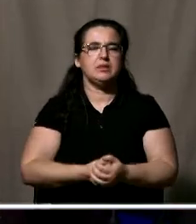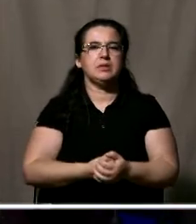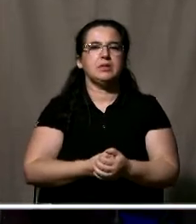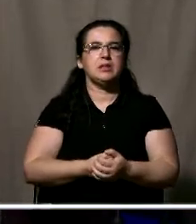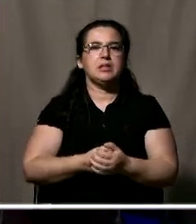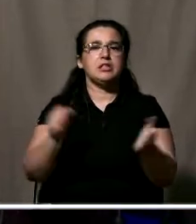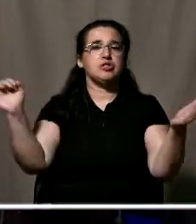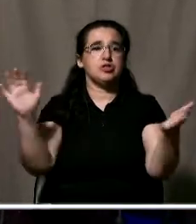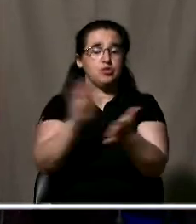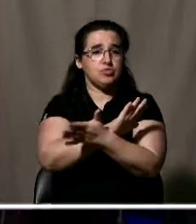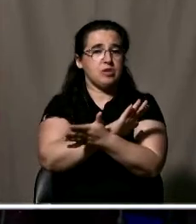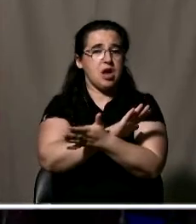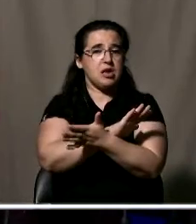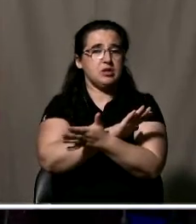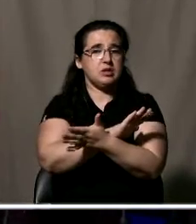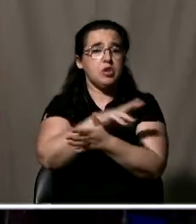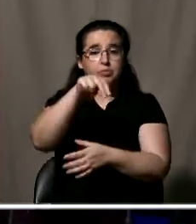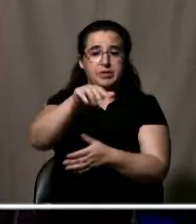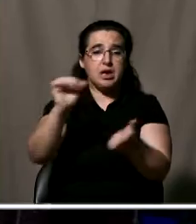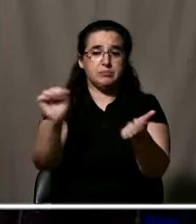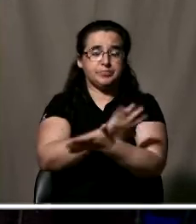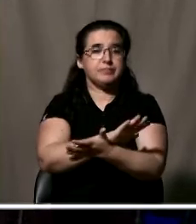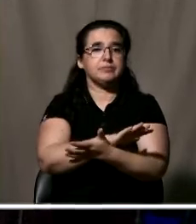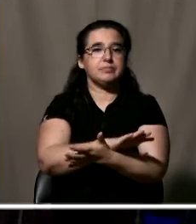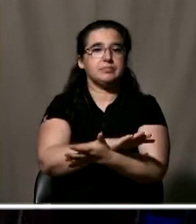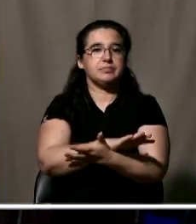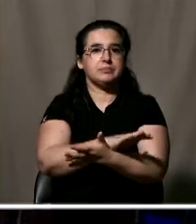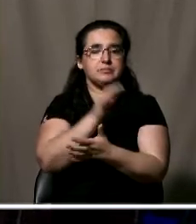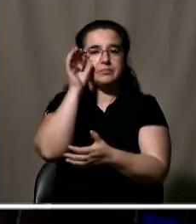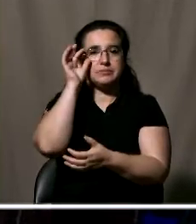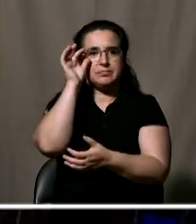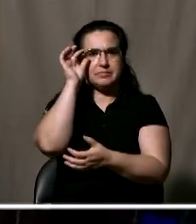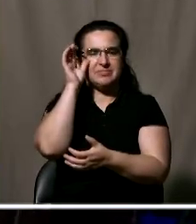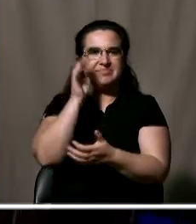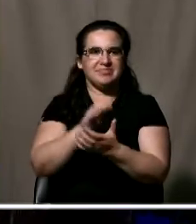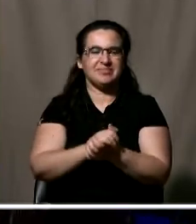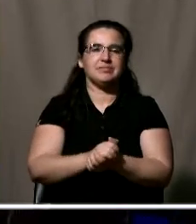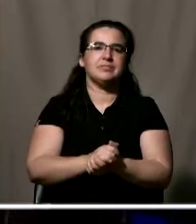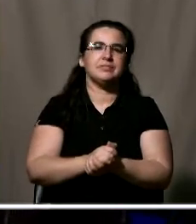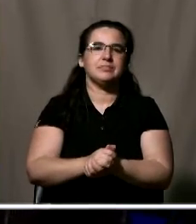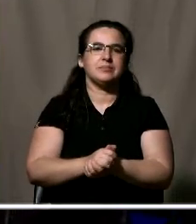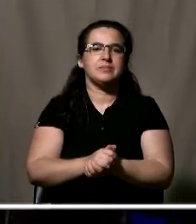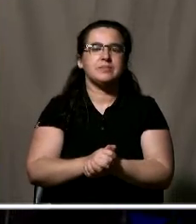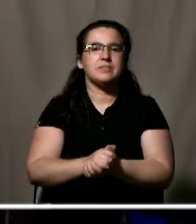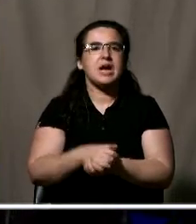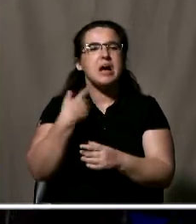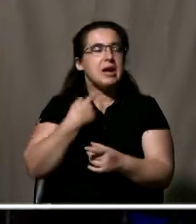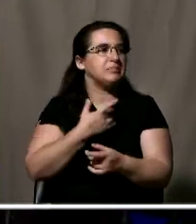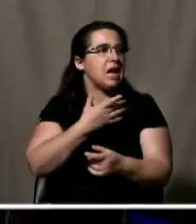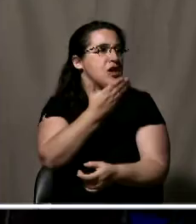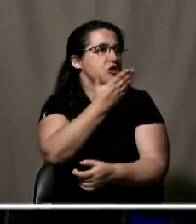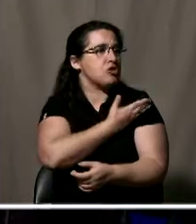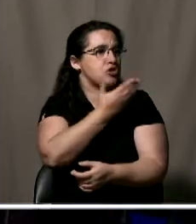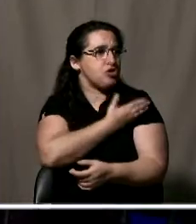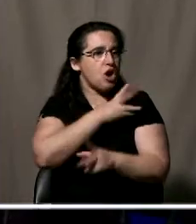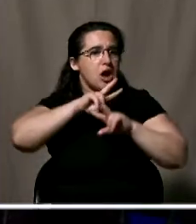as notícias no jornal local eram. Drug raid at Adventist pastor's home. Houve uma rusga de droga